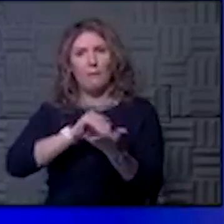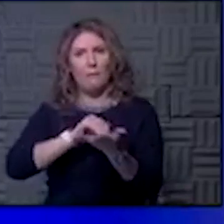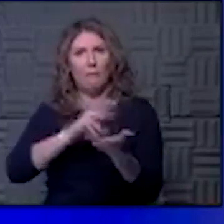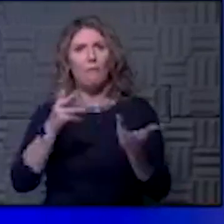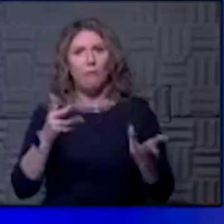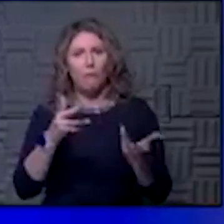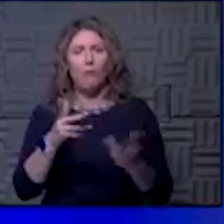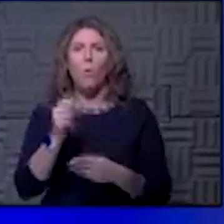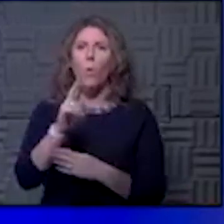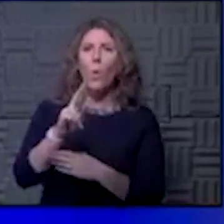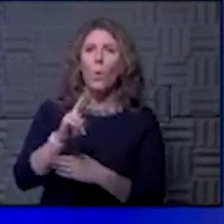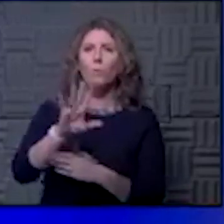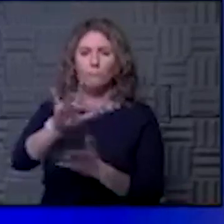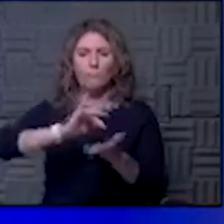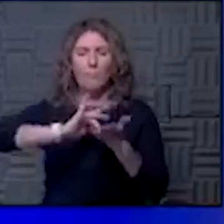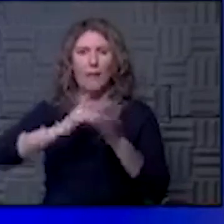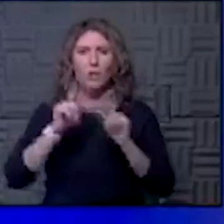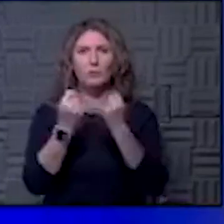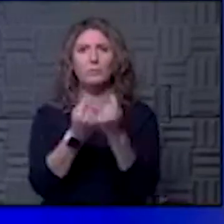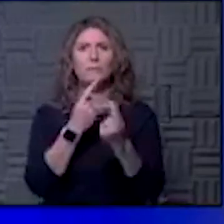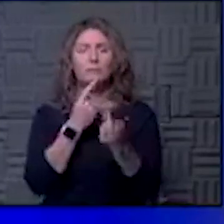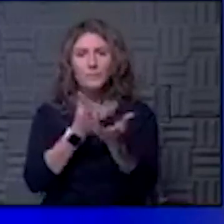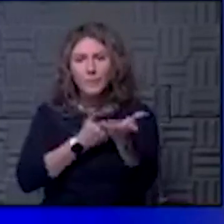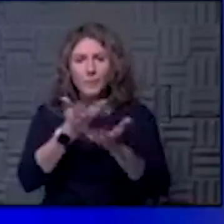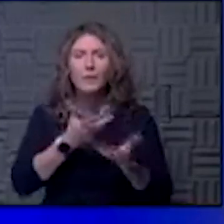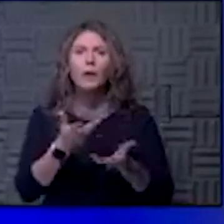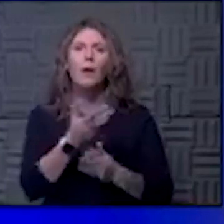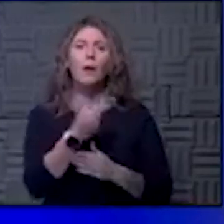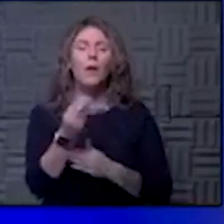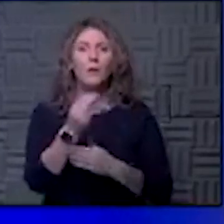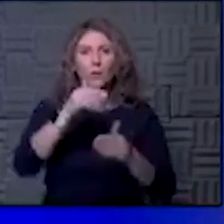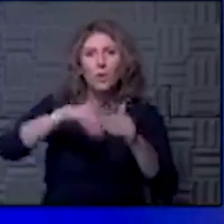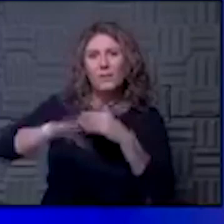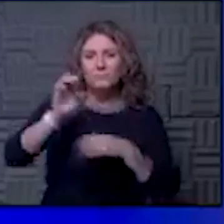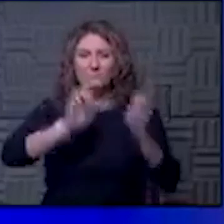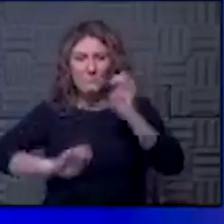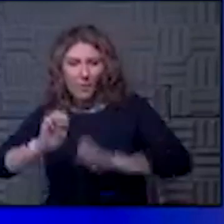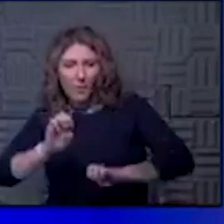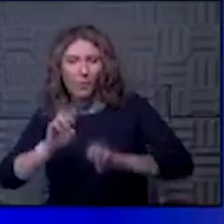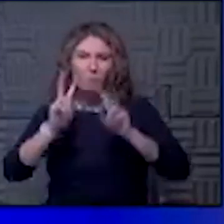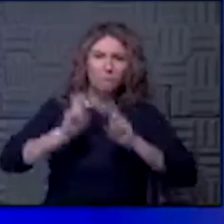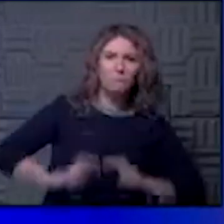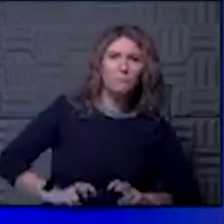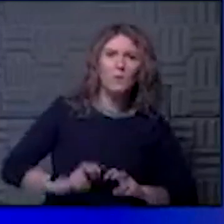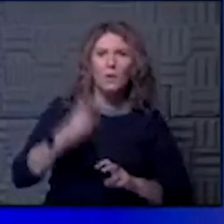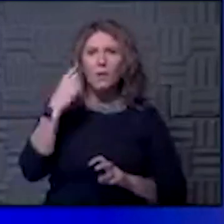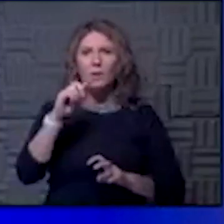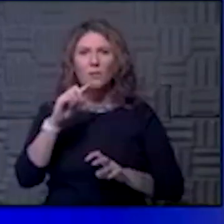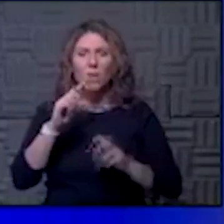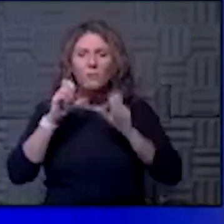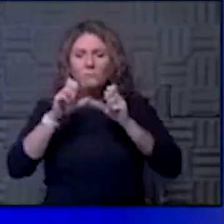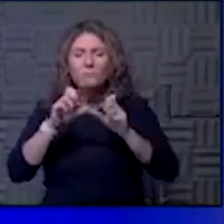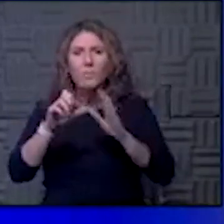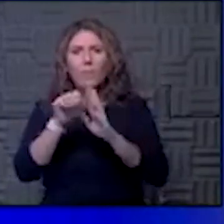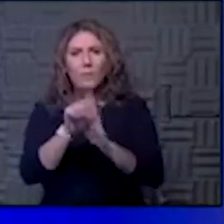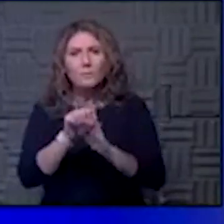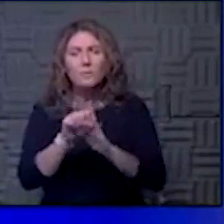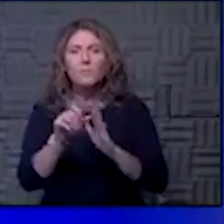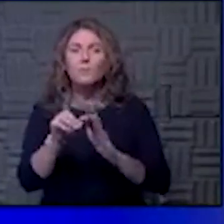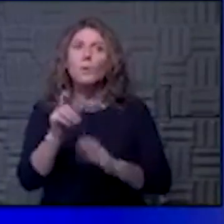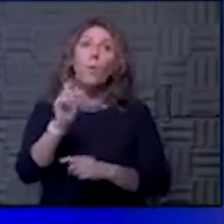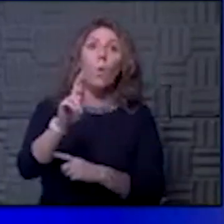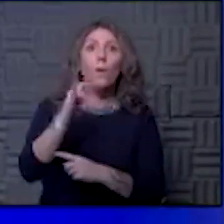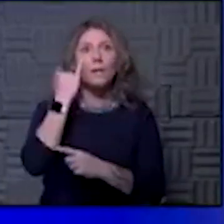team about those. But I think just going in to get an exam and get evaluated for some lingering symptoms, unless